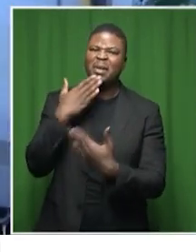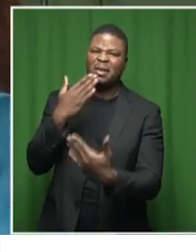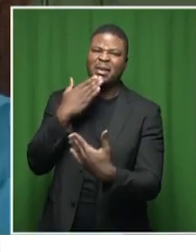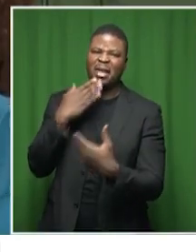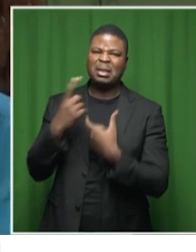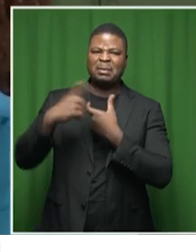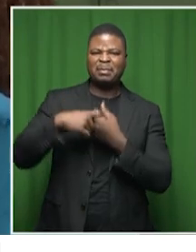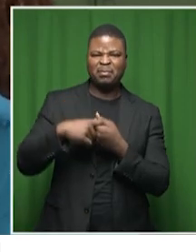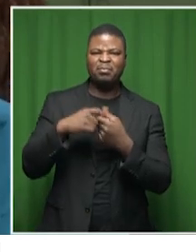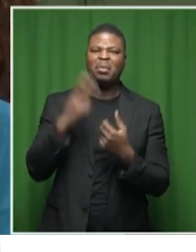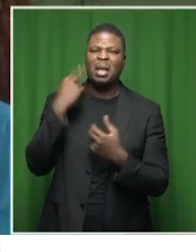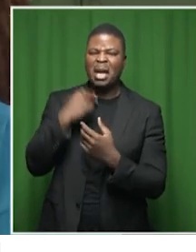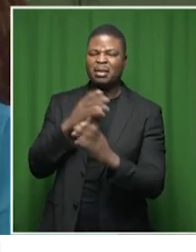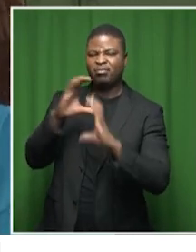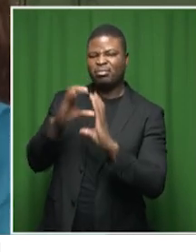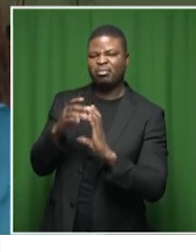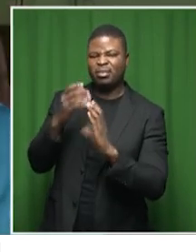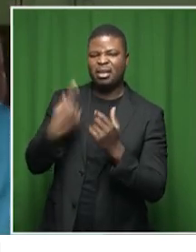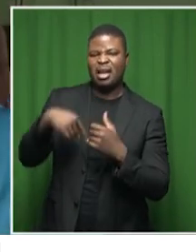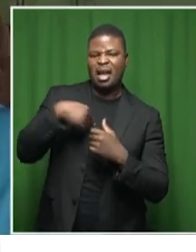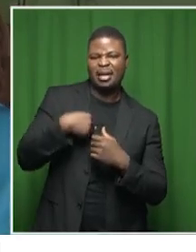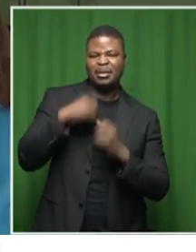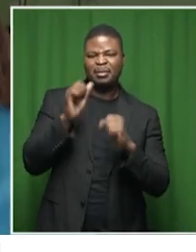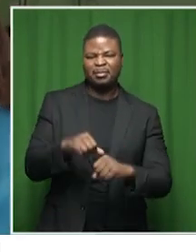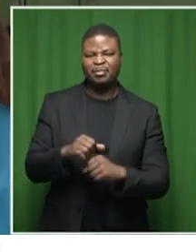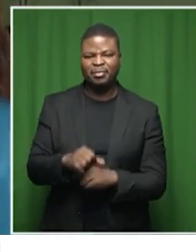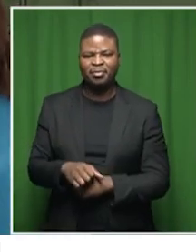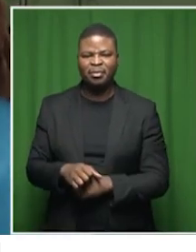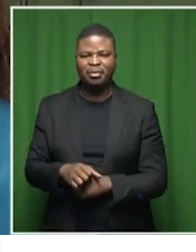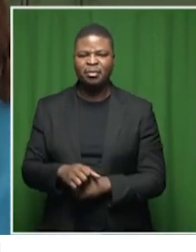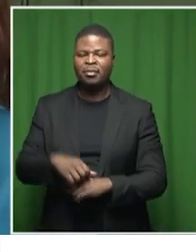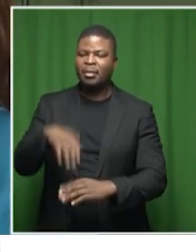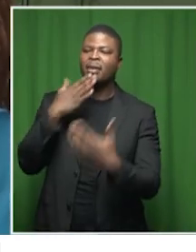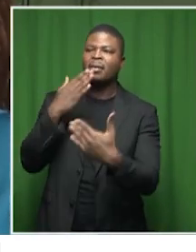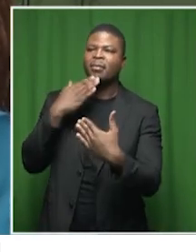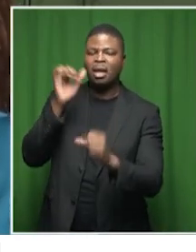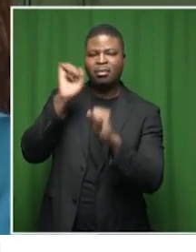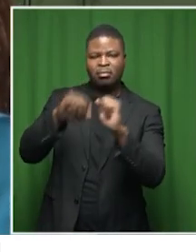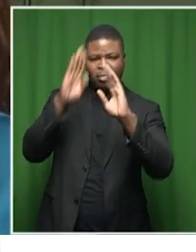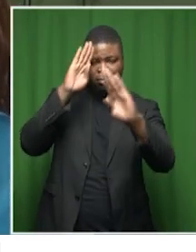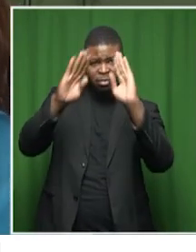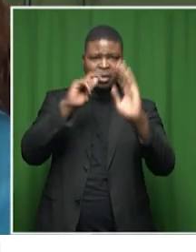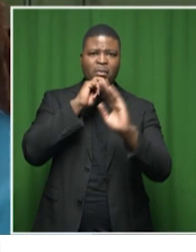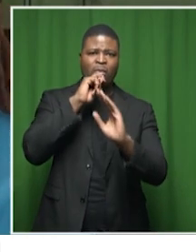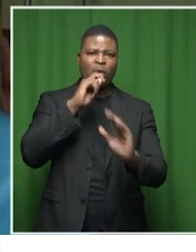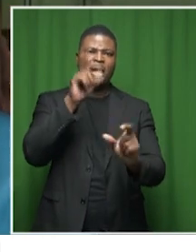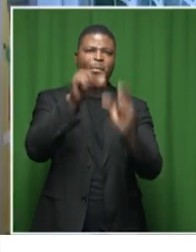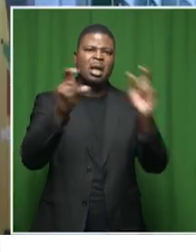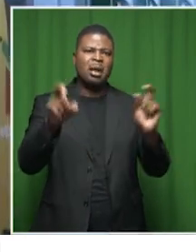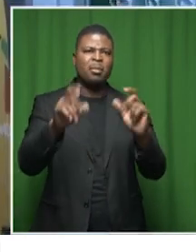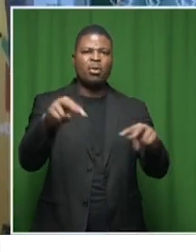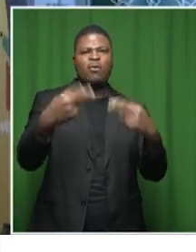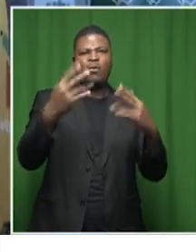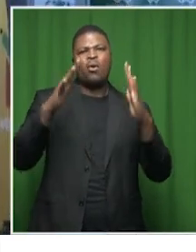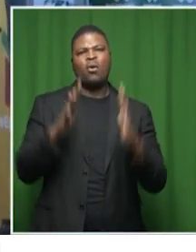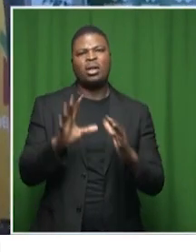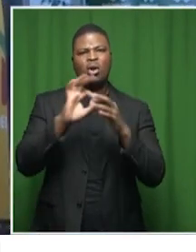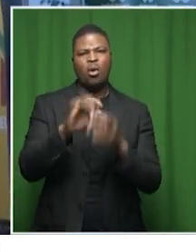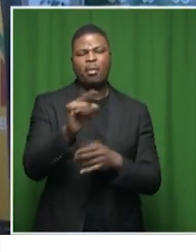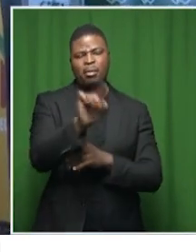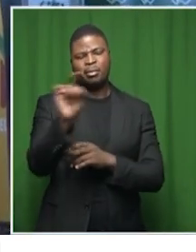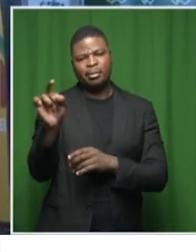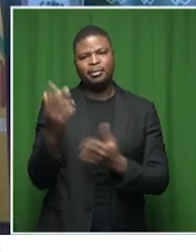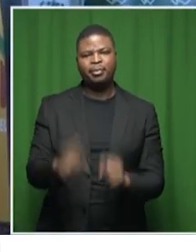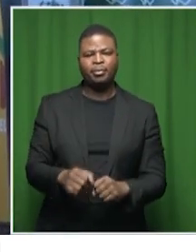morning. Good morning. Good morning to our viewers at home and everywhere. So this is it's a big opportunity, obviously. I mean,